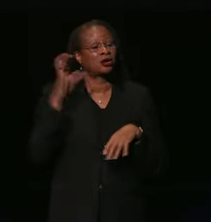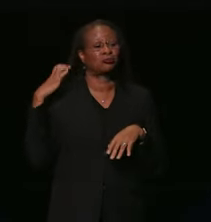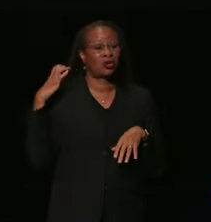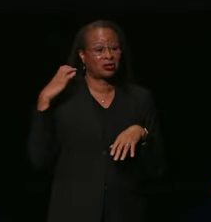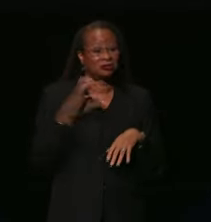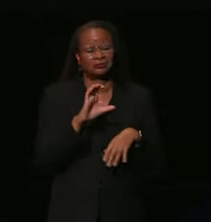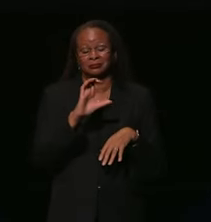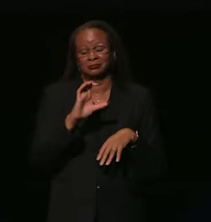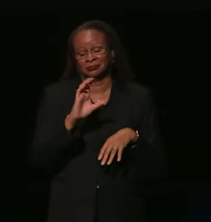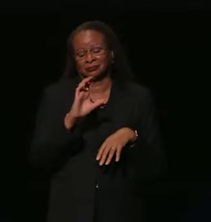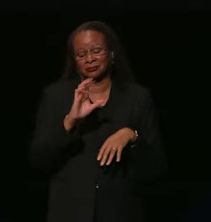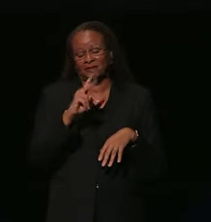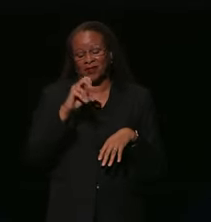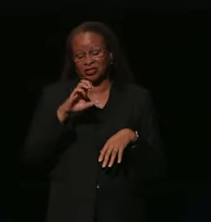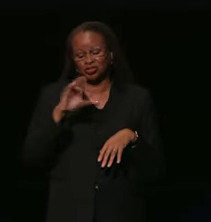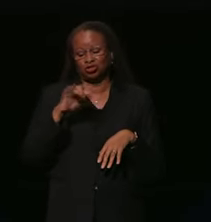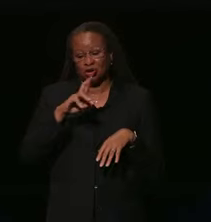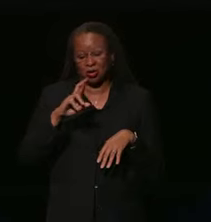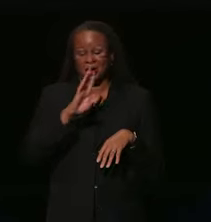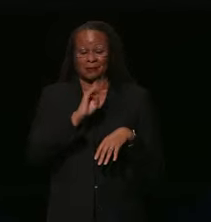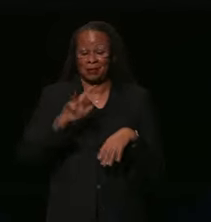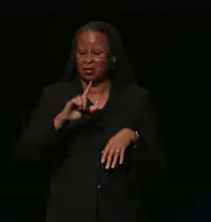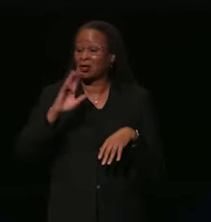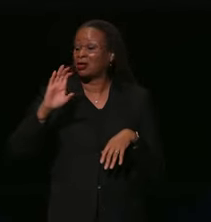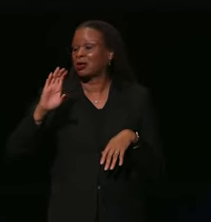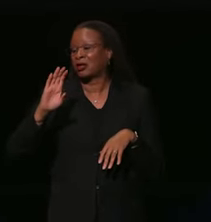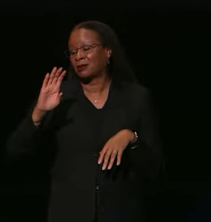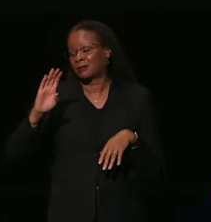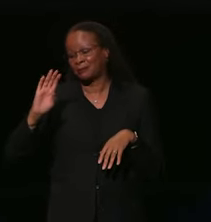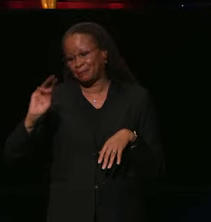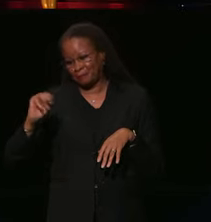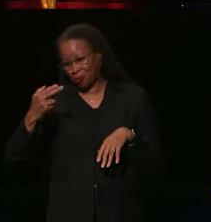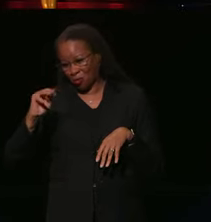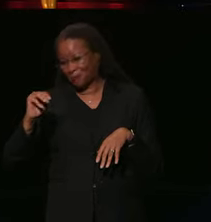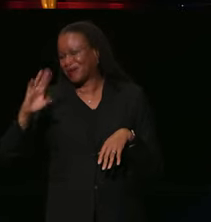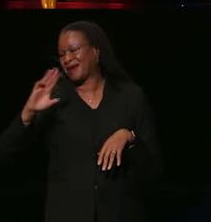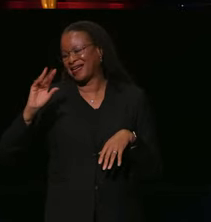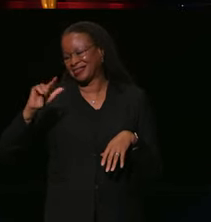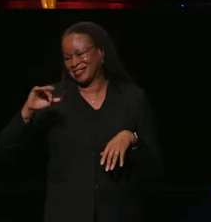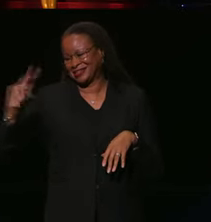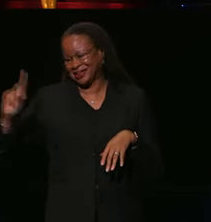Corso, Vice Chair Howard Berger, and Governor Linda Flowers. Thank you.